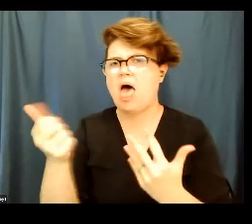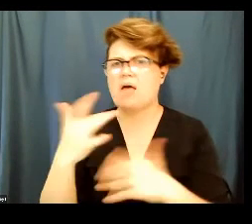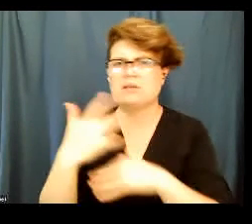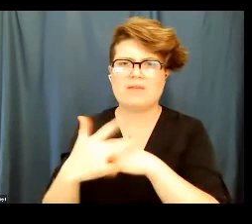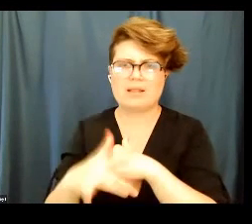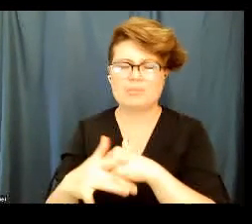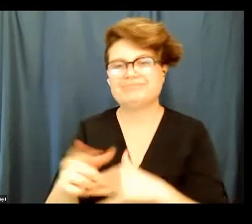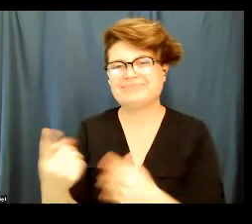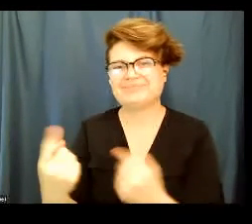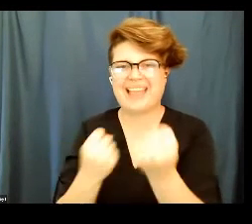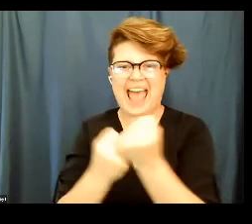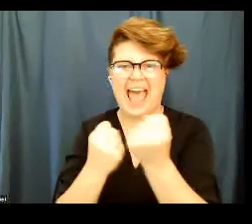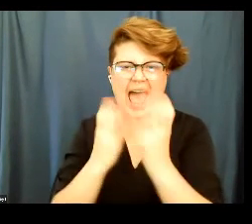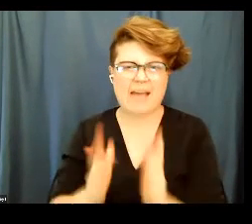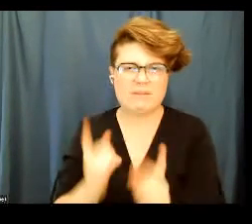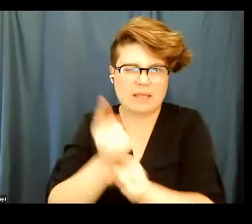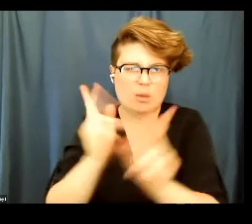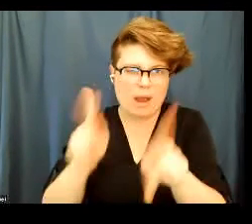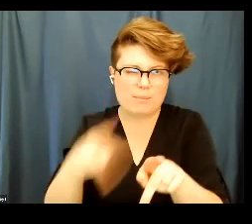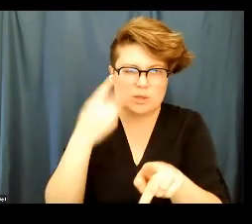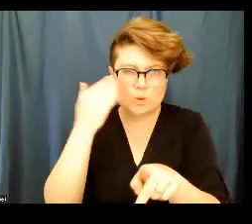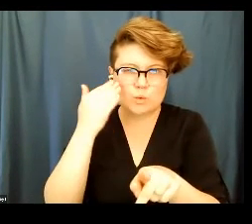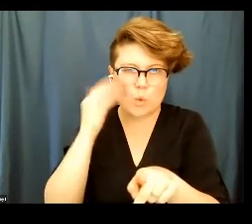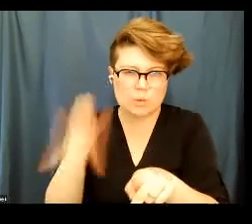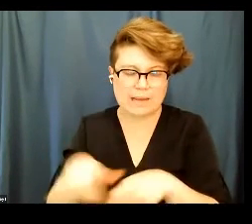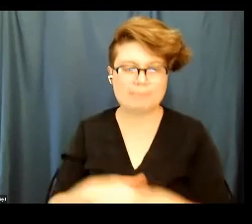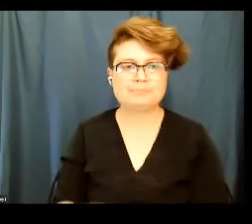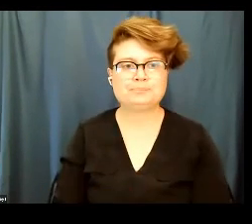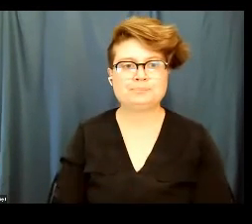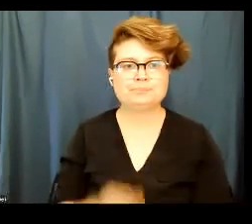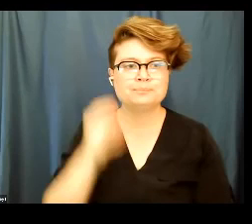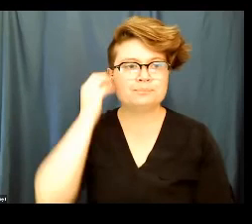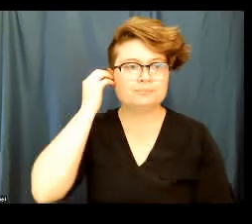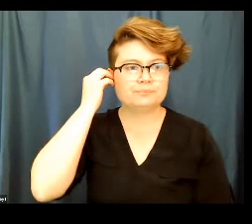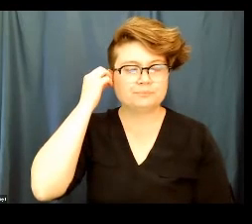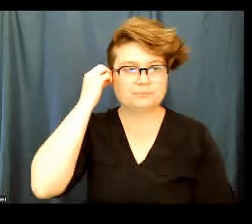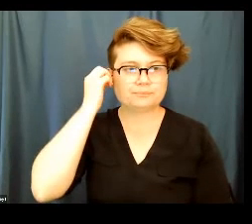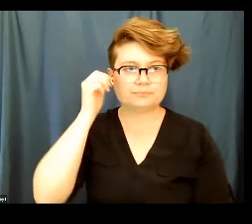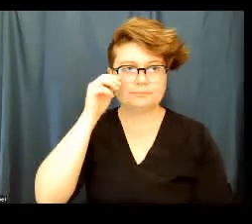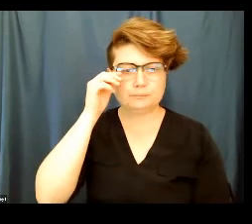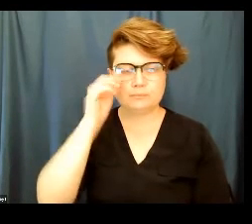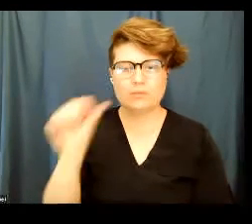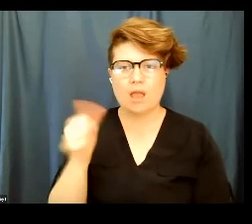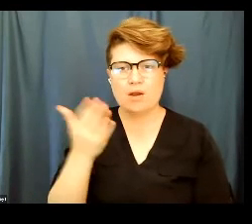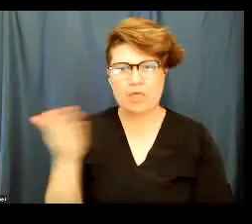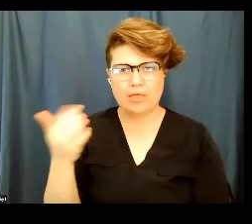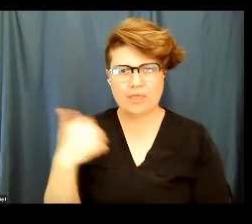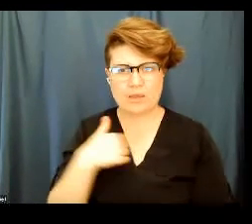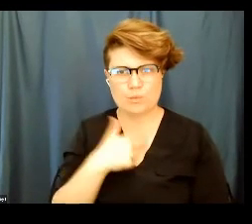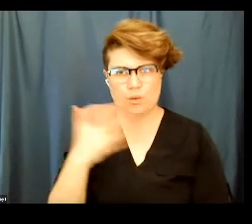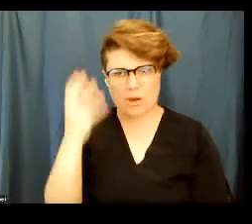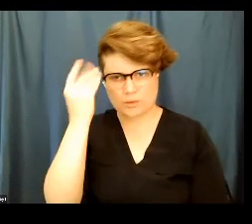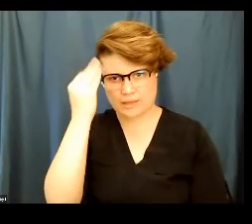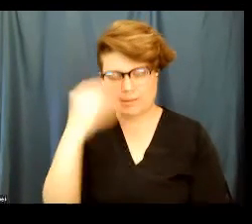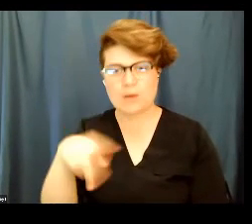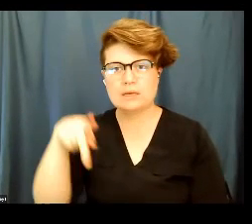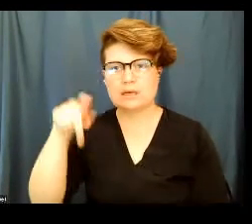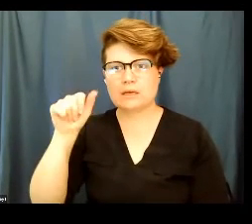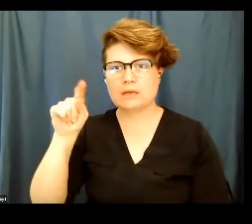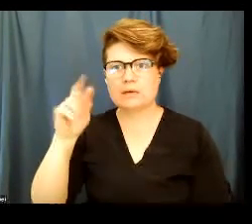Awesome. Another thing that we might want to think about is, so patrol is contacting the detective right